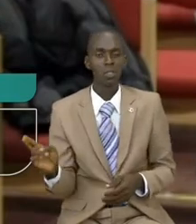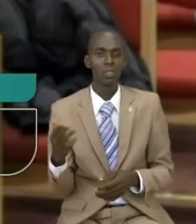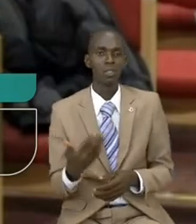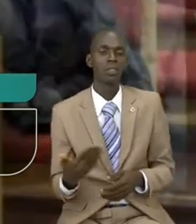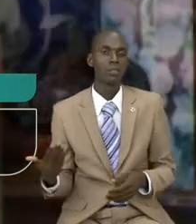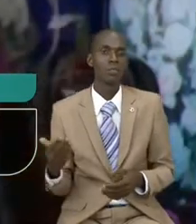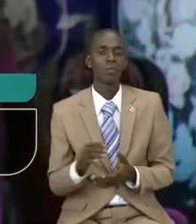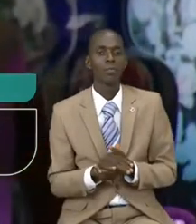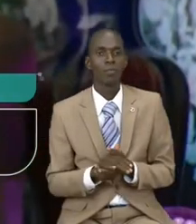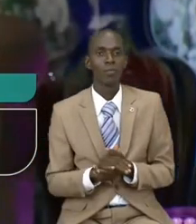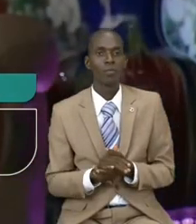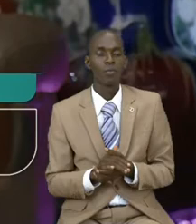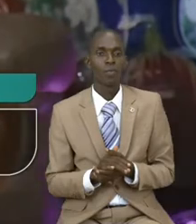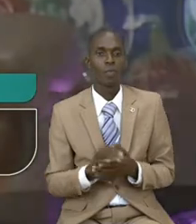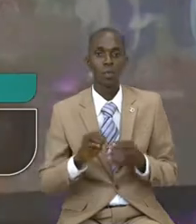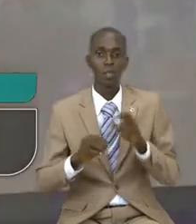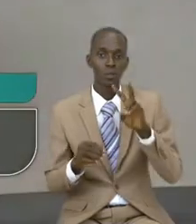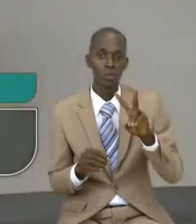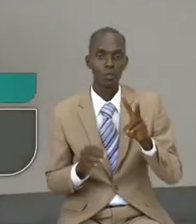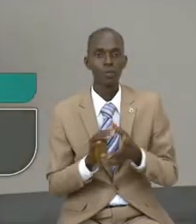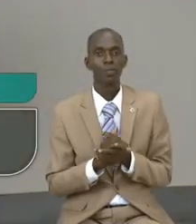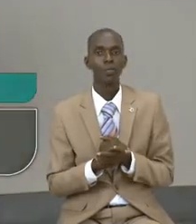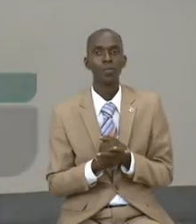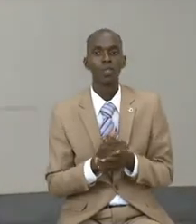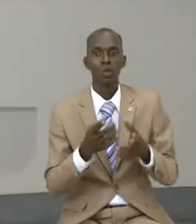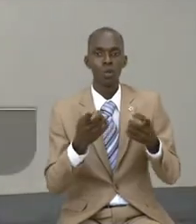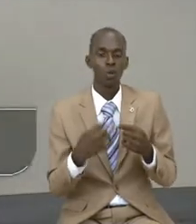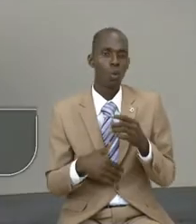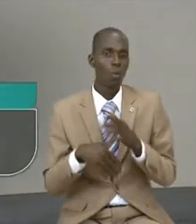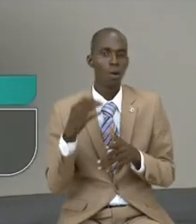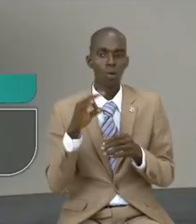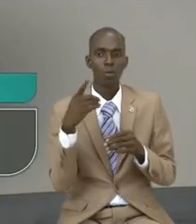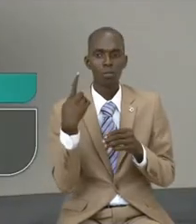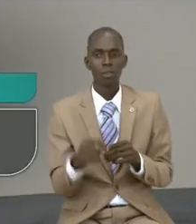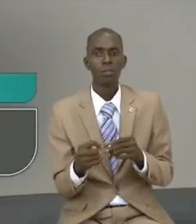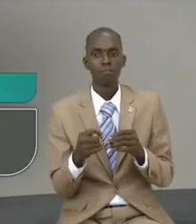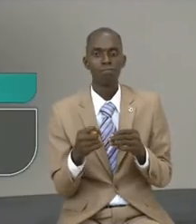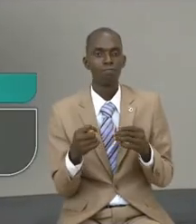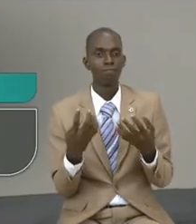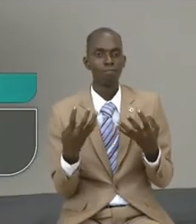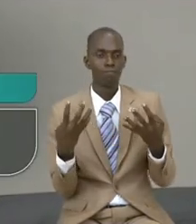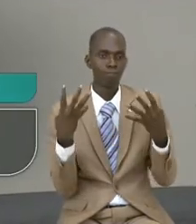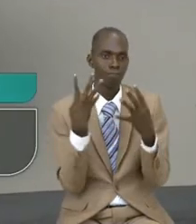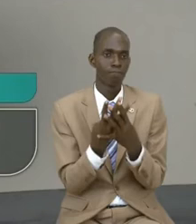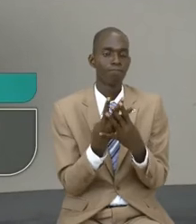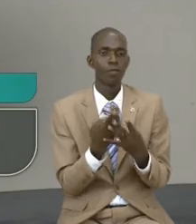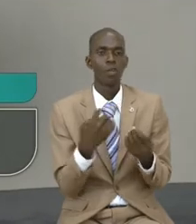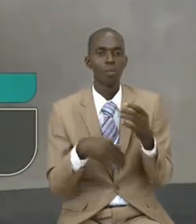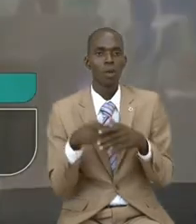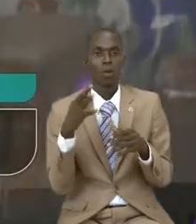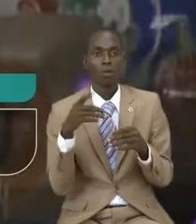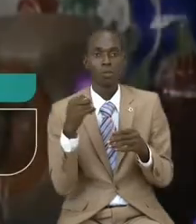calls. Number two, come out of the cage. Come out of the